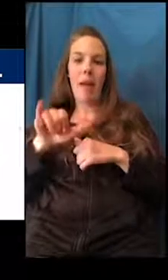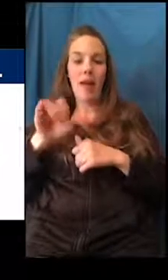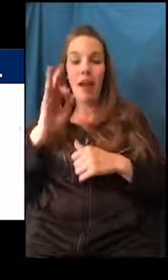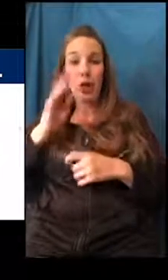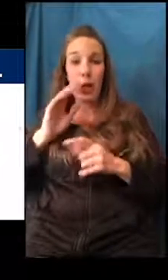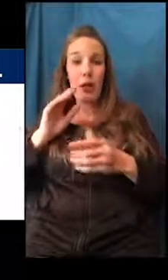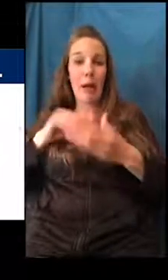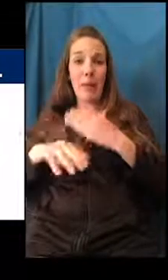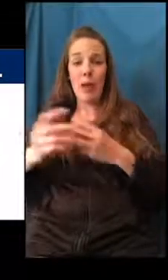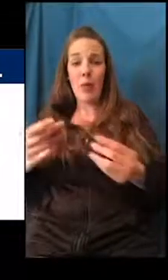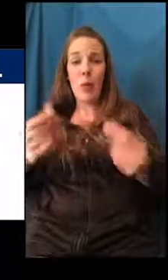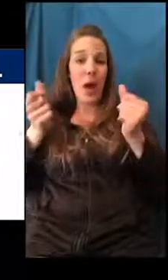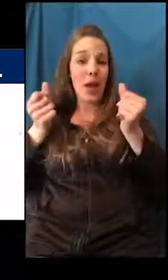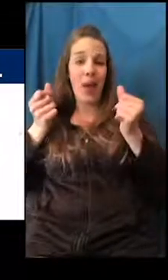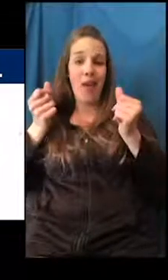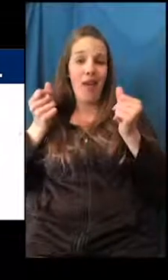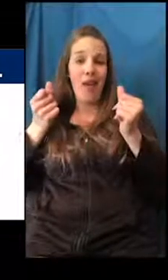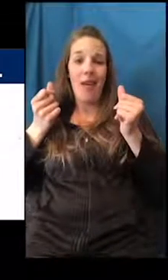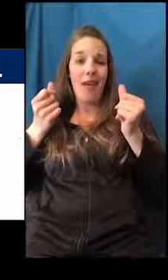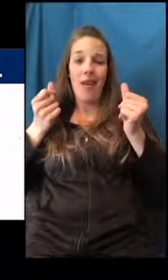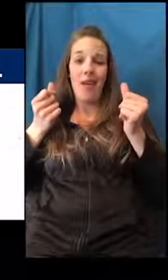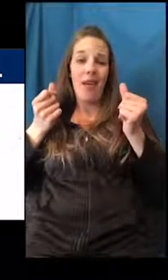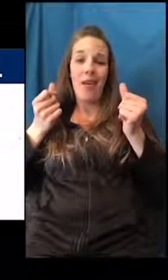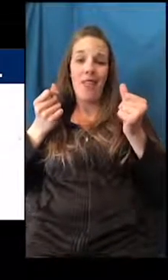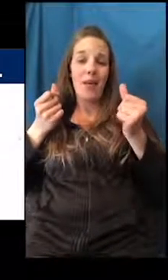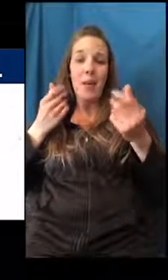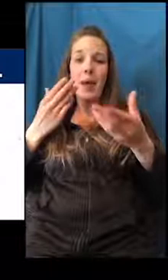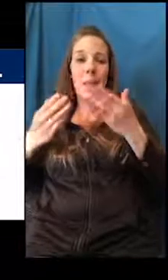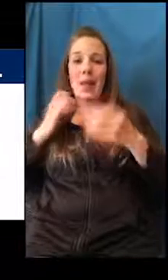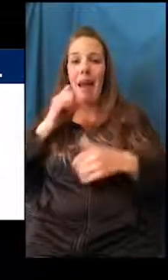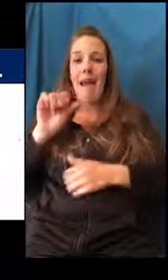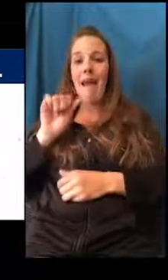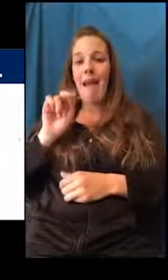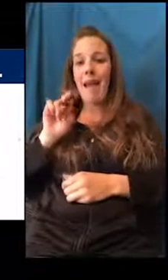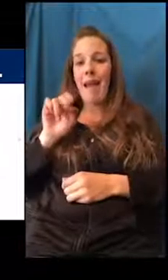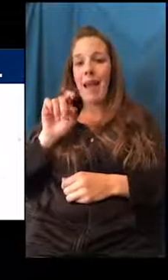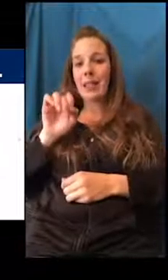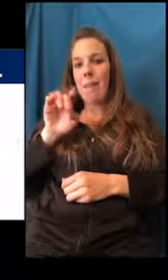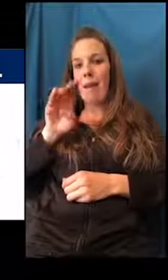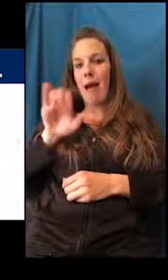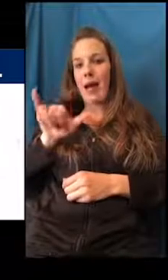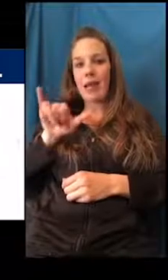away, there may not be antibodies that have developed yet that we've been